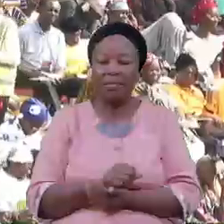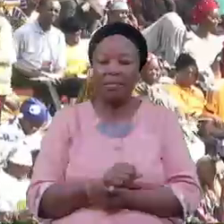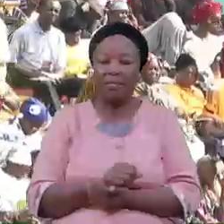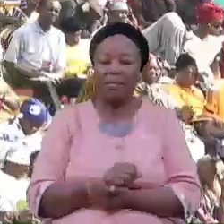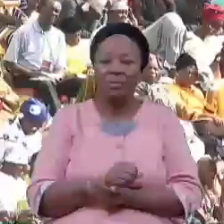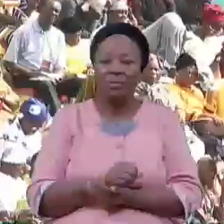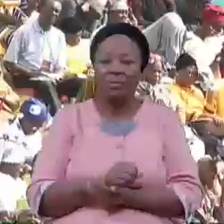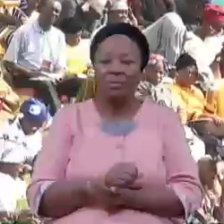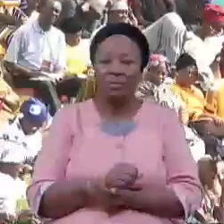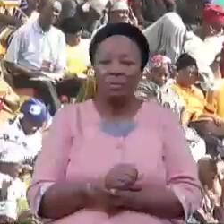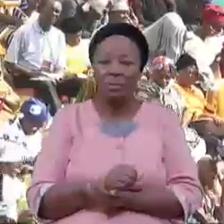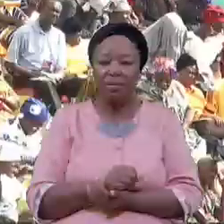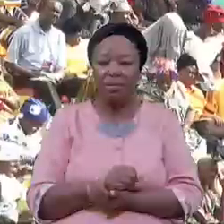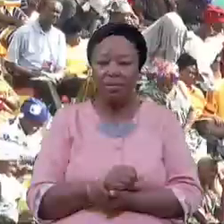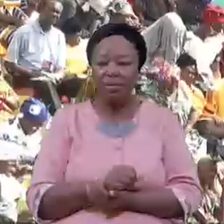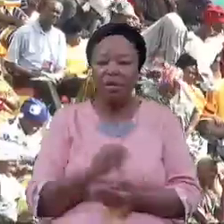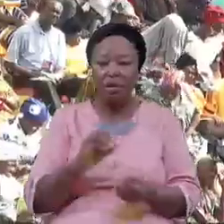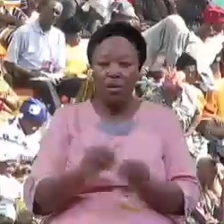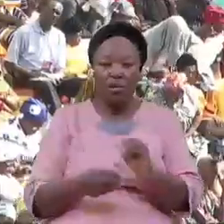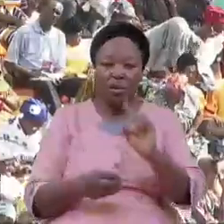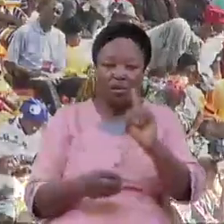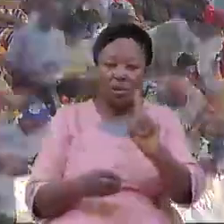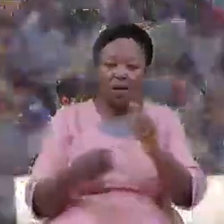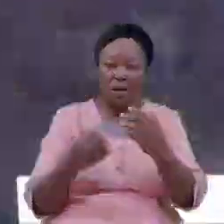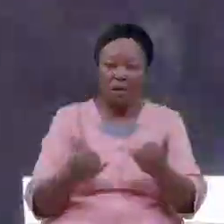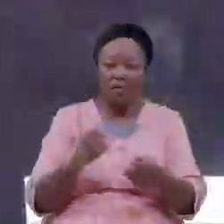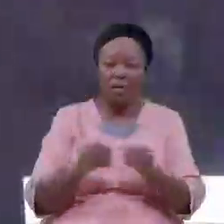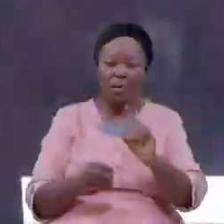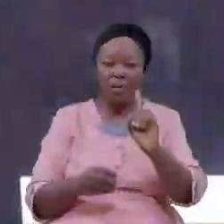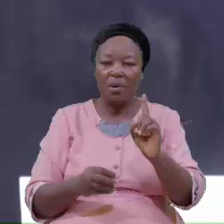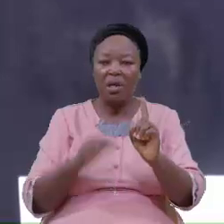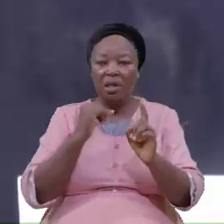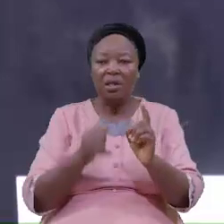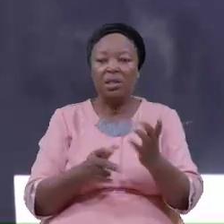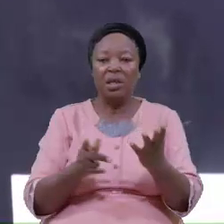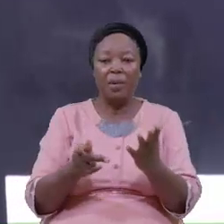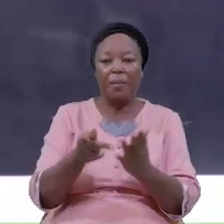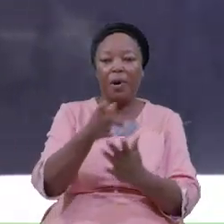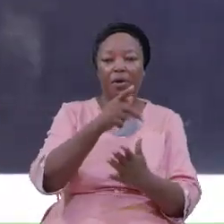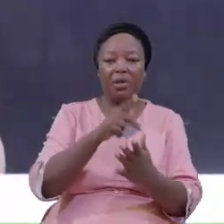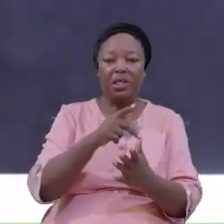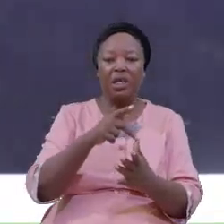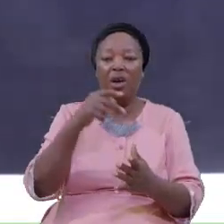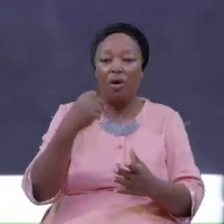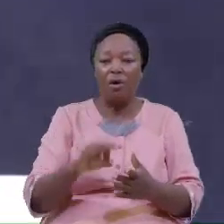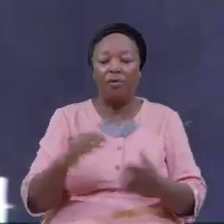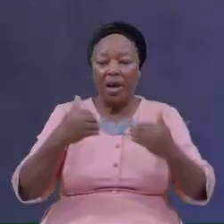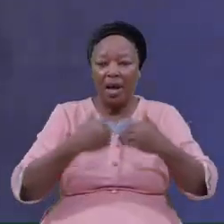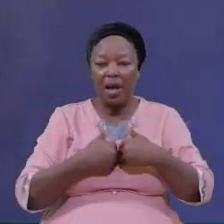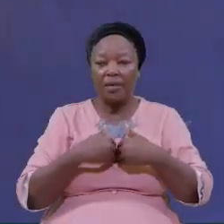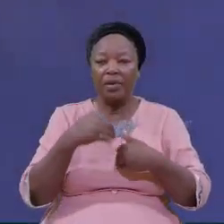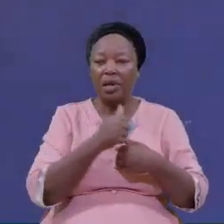We're looking at number one. Number one, the priority of possessing a pure